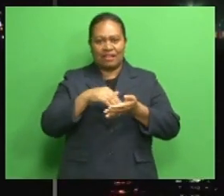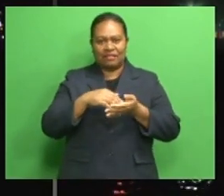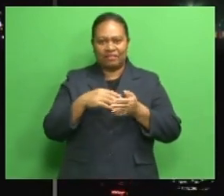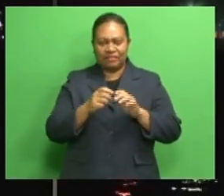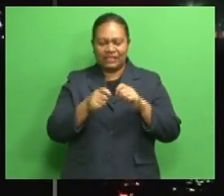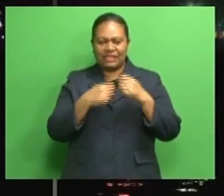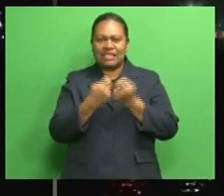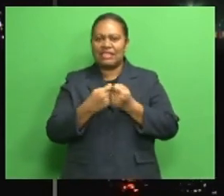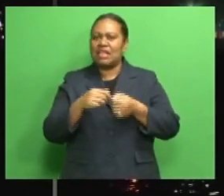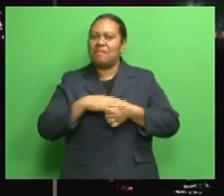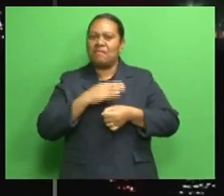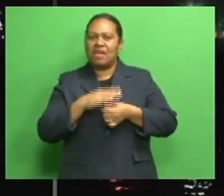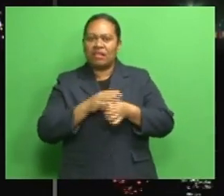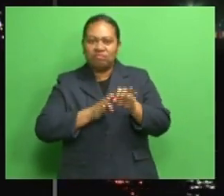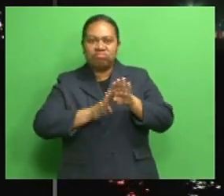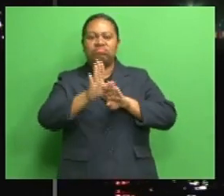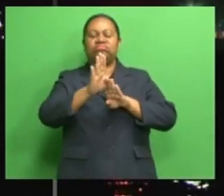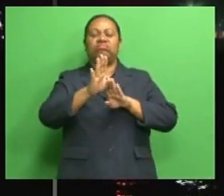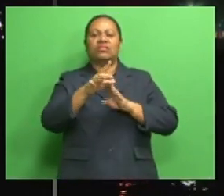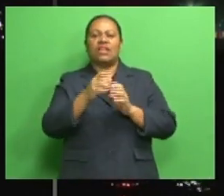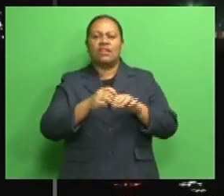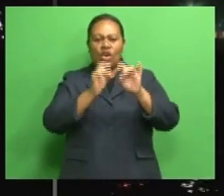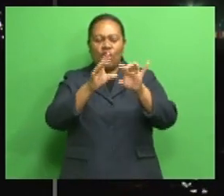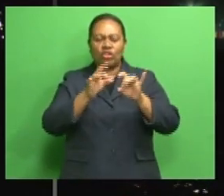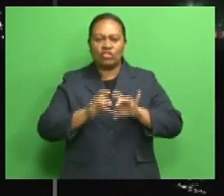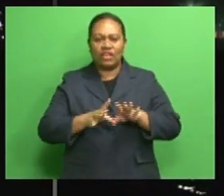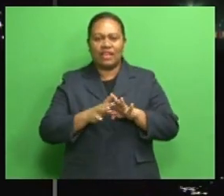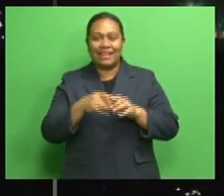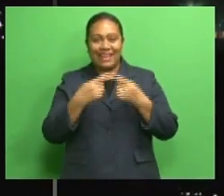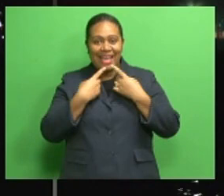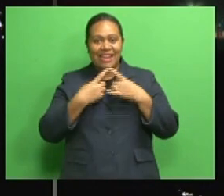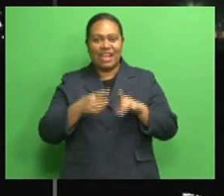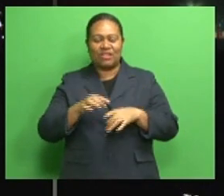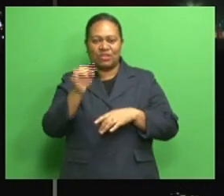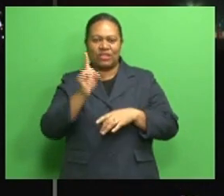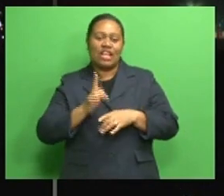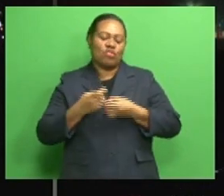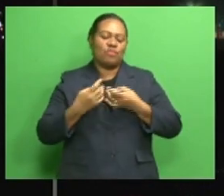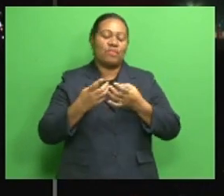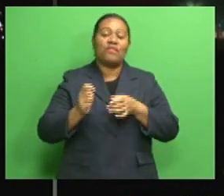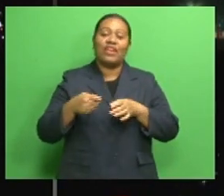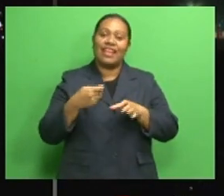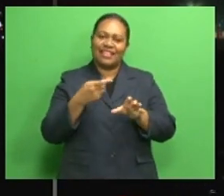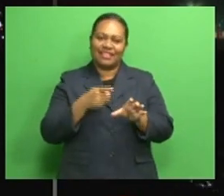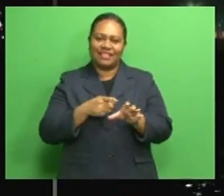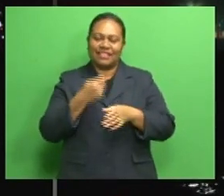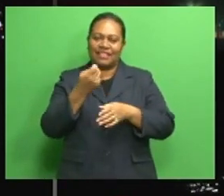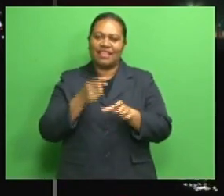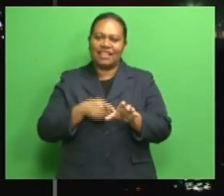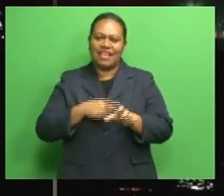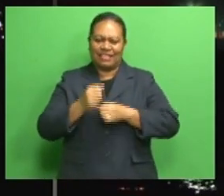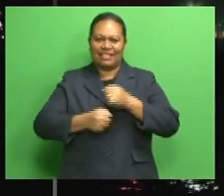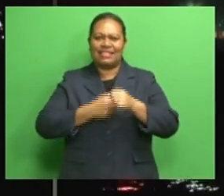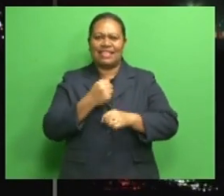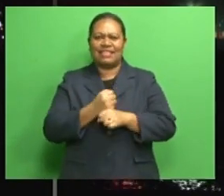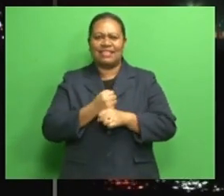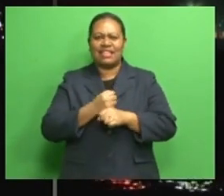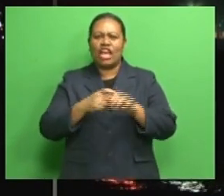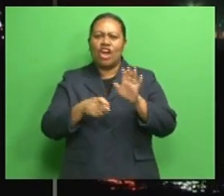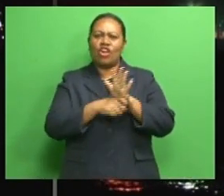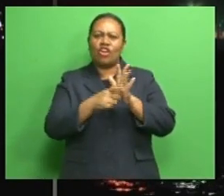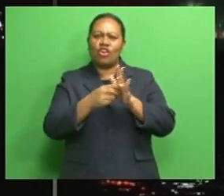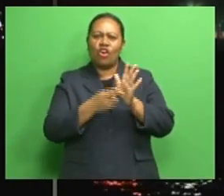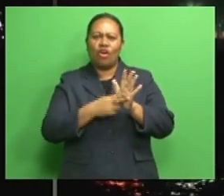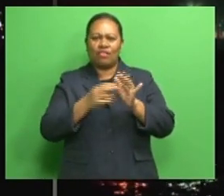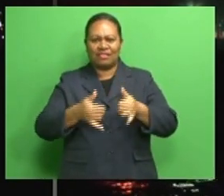received a major boost as the Australian government announced support for the side to prepare for next season's Ron Massey Cup. COVID-19